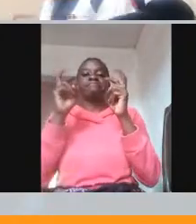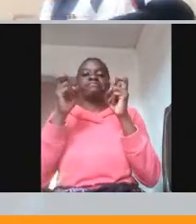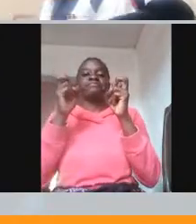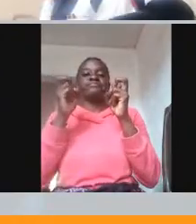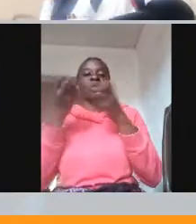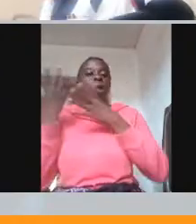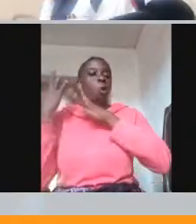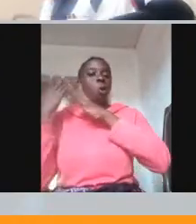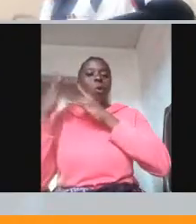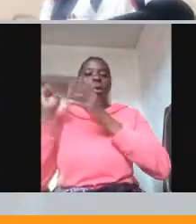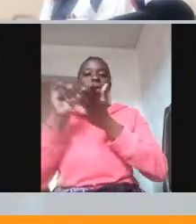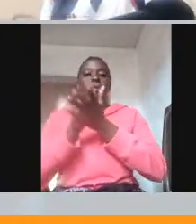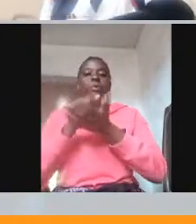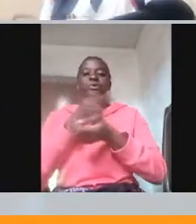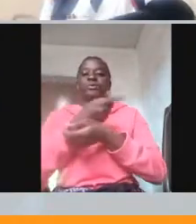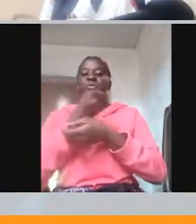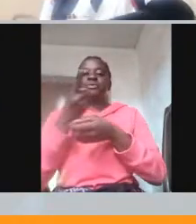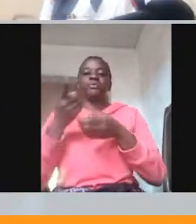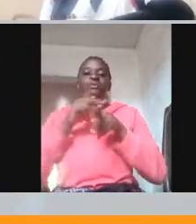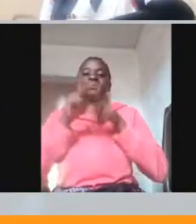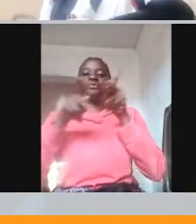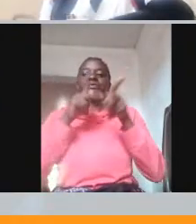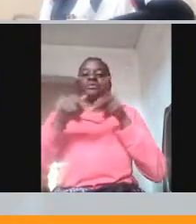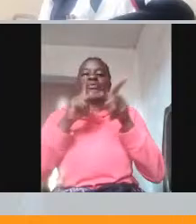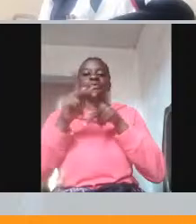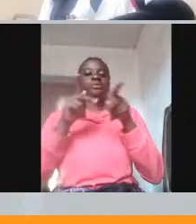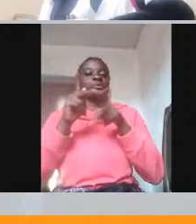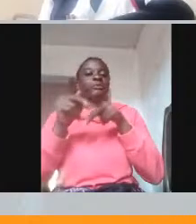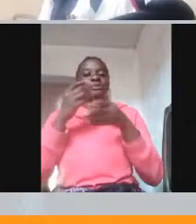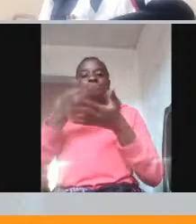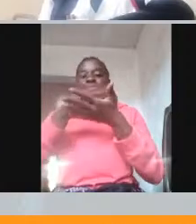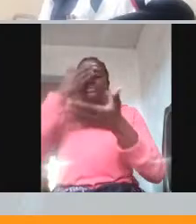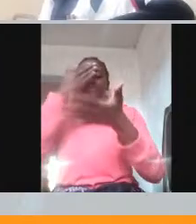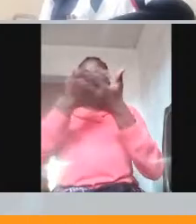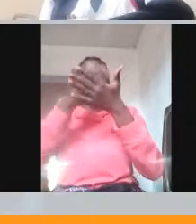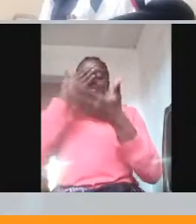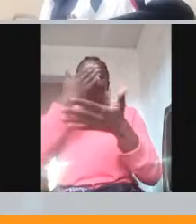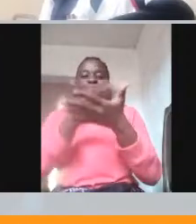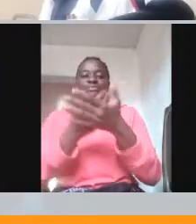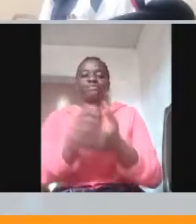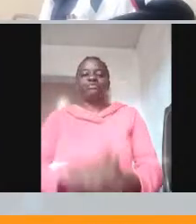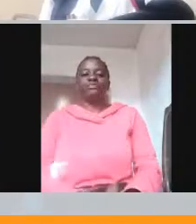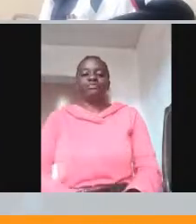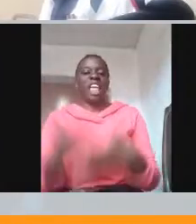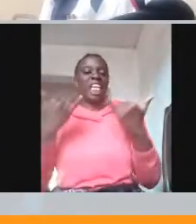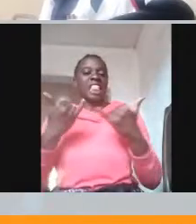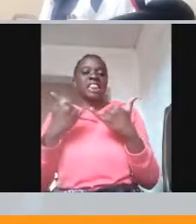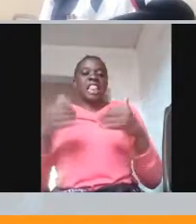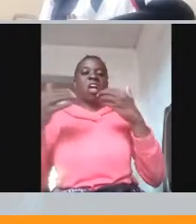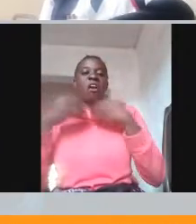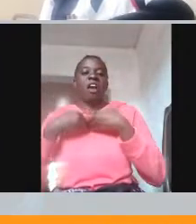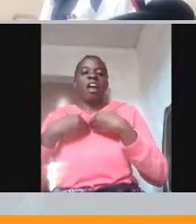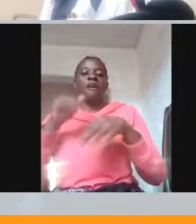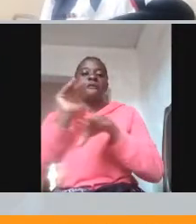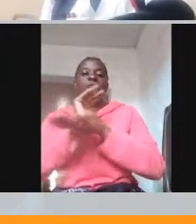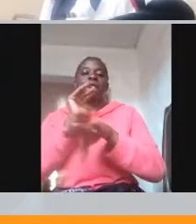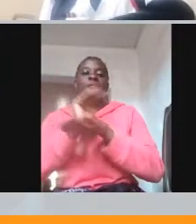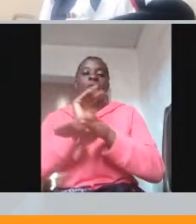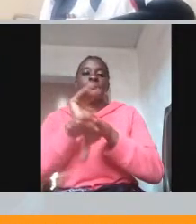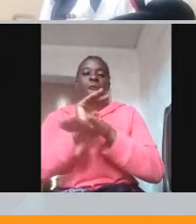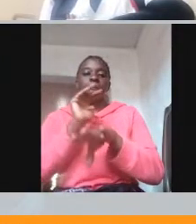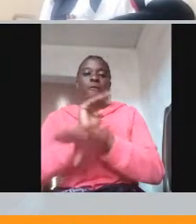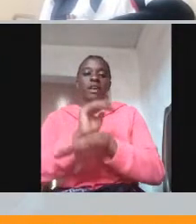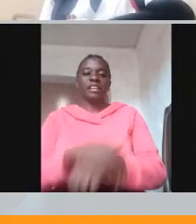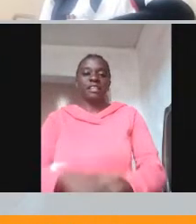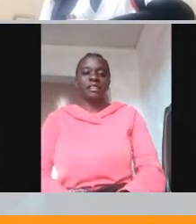few comments in our comment section. So Rebecca Mulenga says, is a urinary